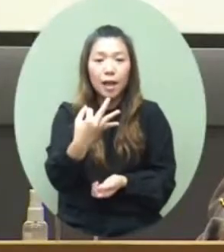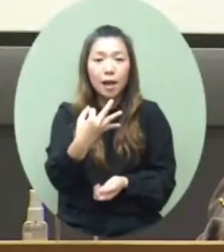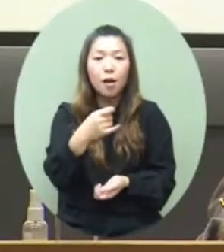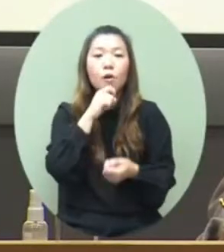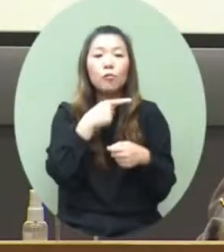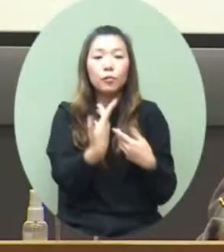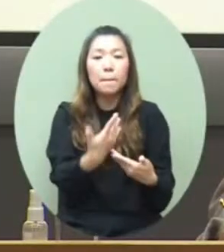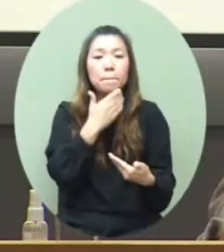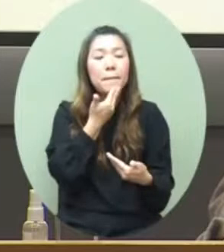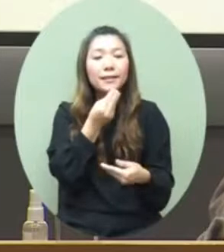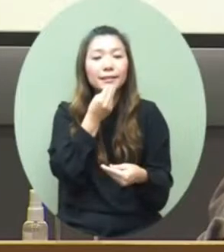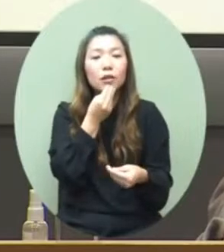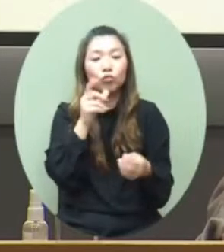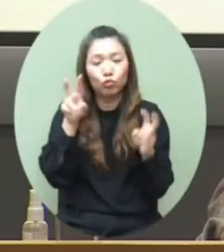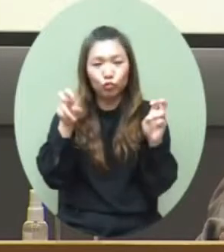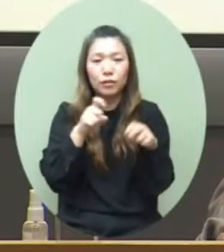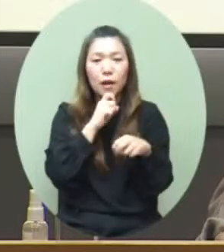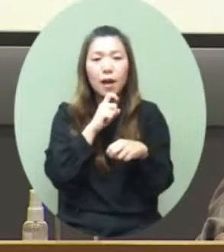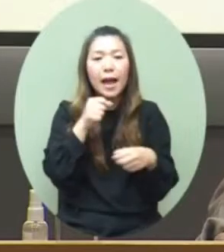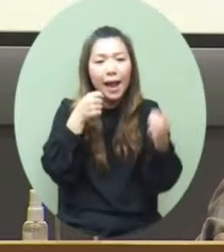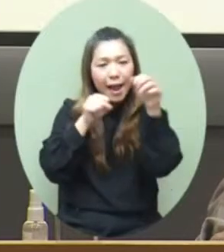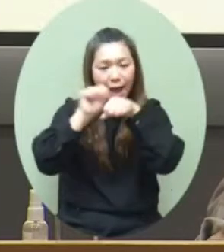weekend gourmet marketplaces.